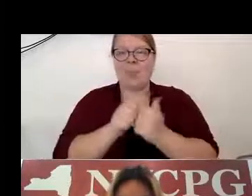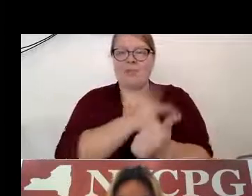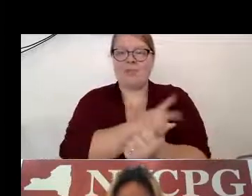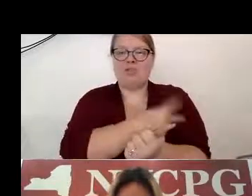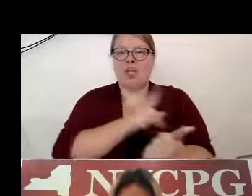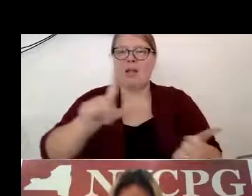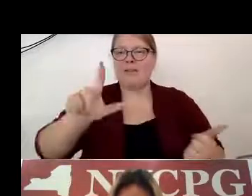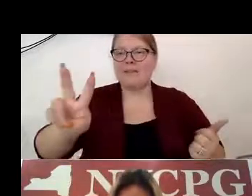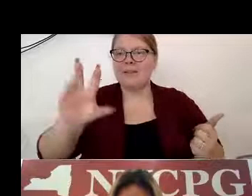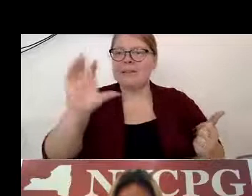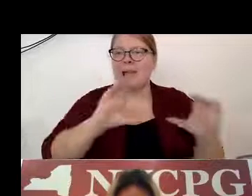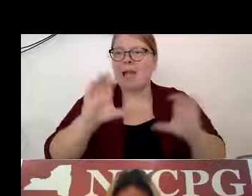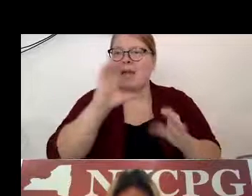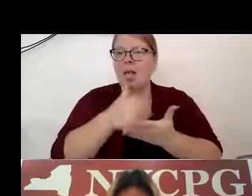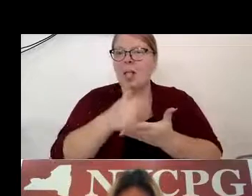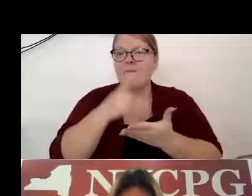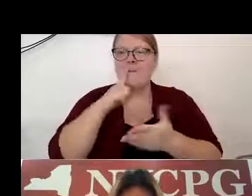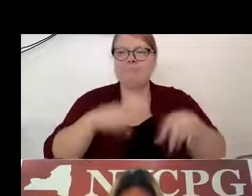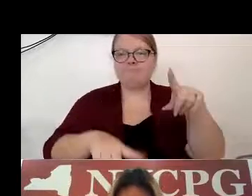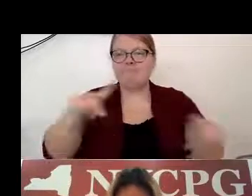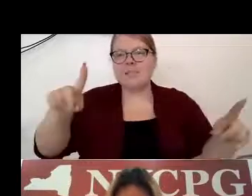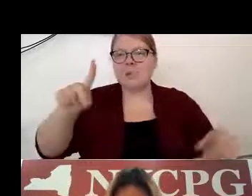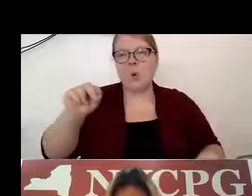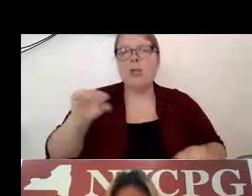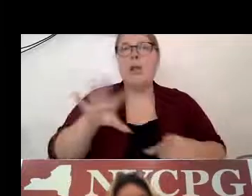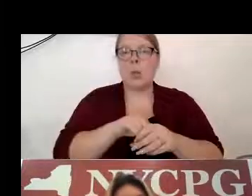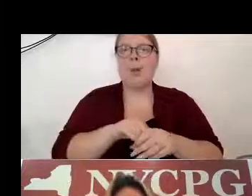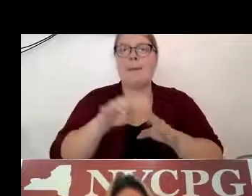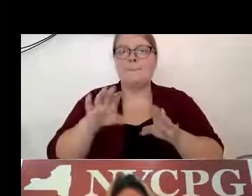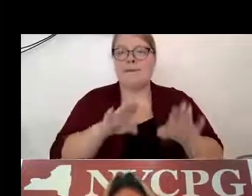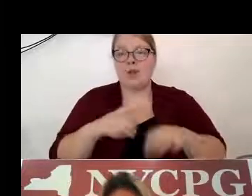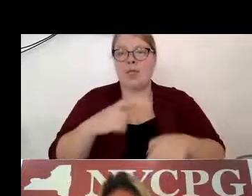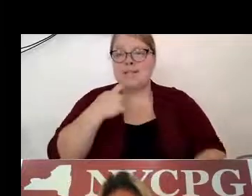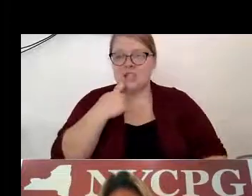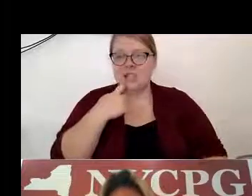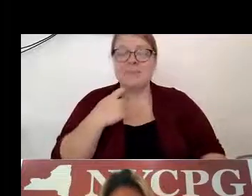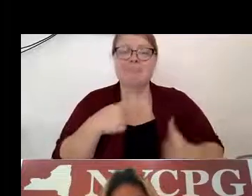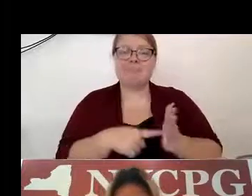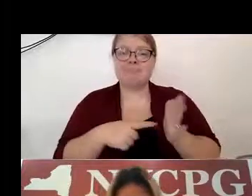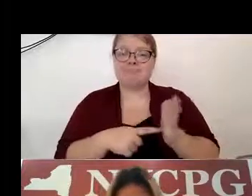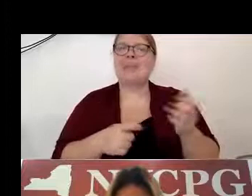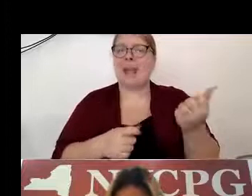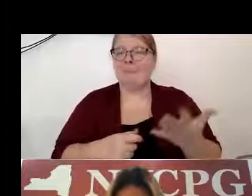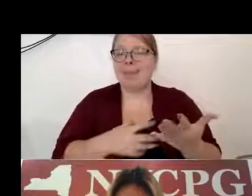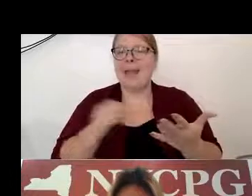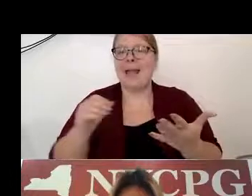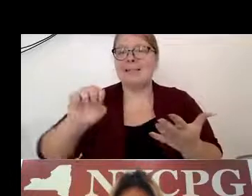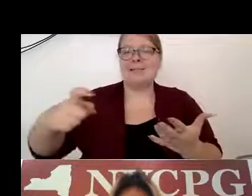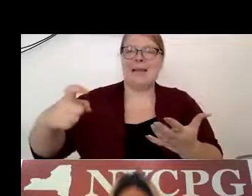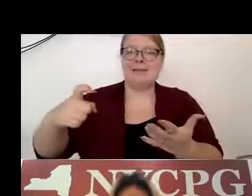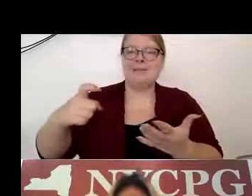seeking help for various disorders, including behavioral addictions, such as gambling and sex